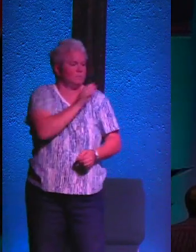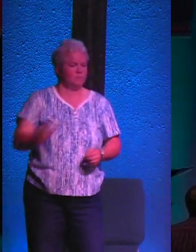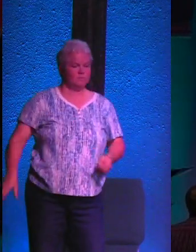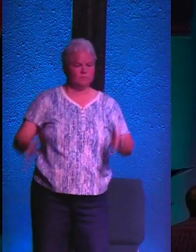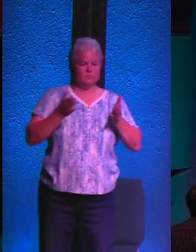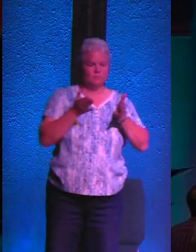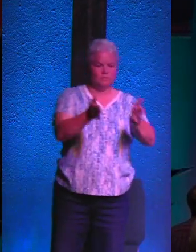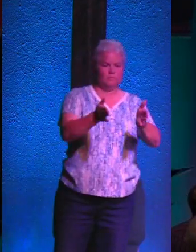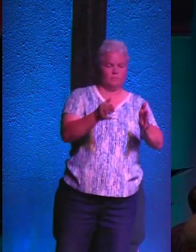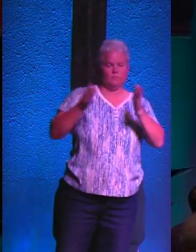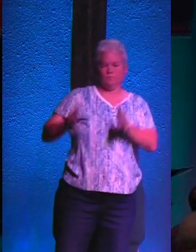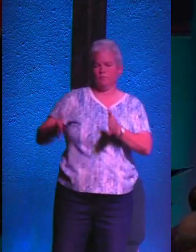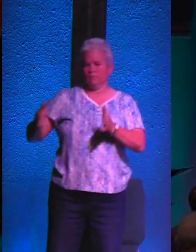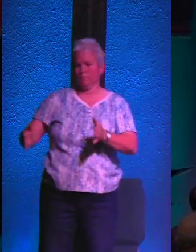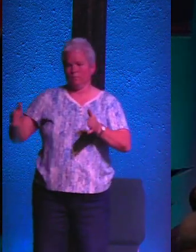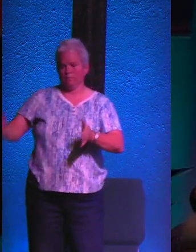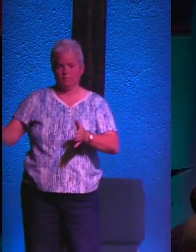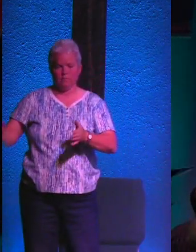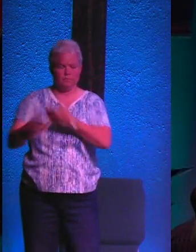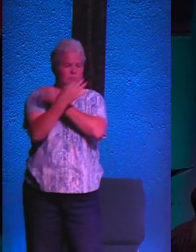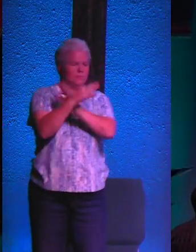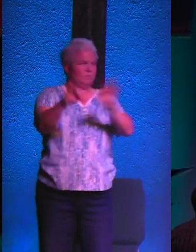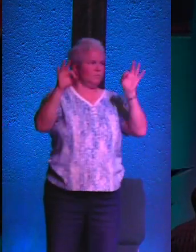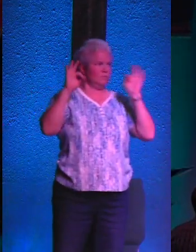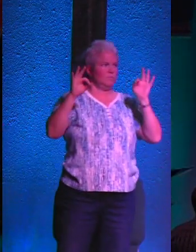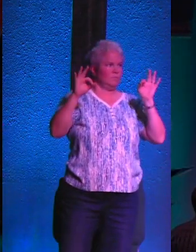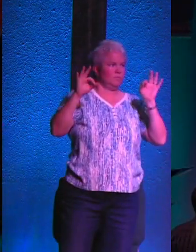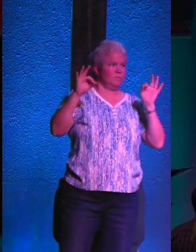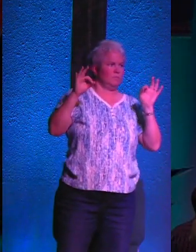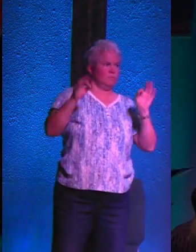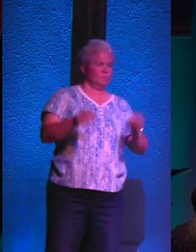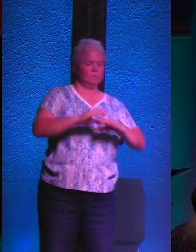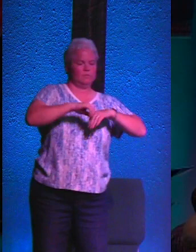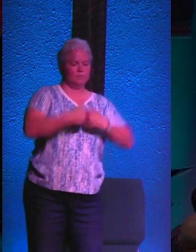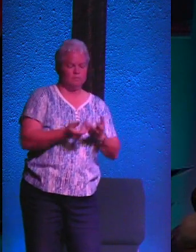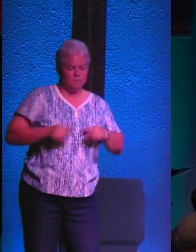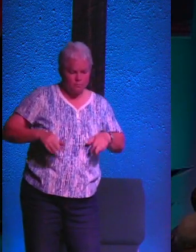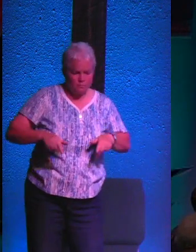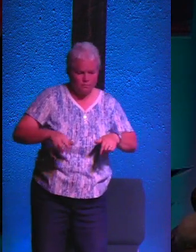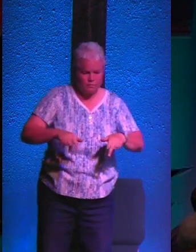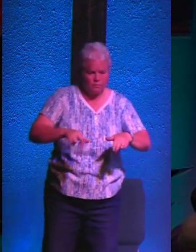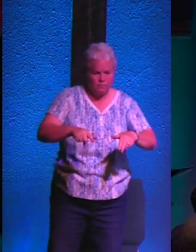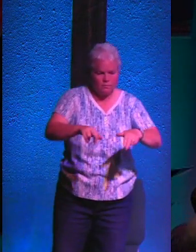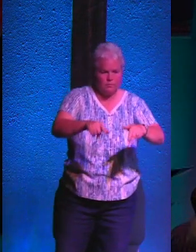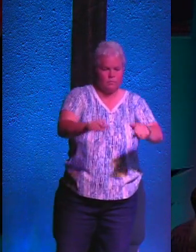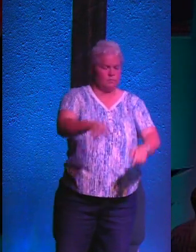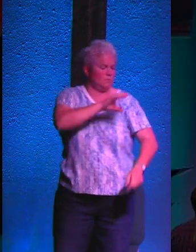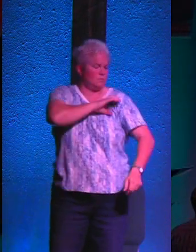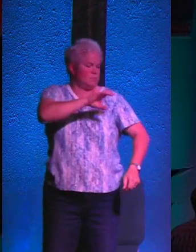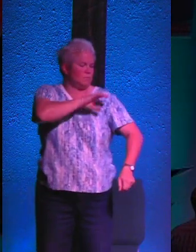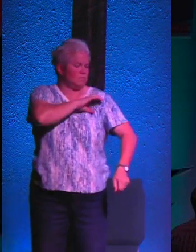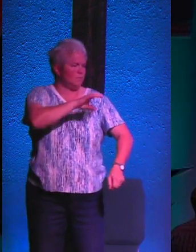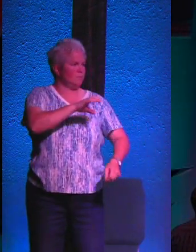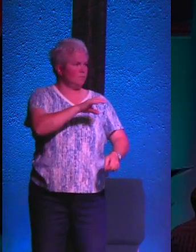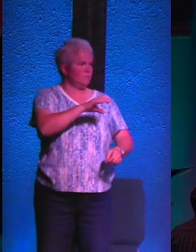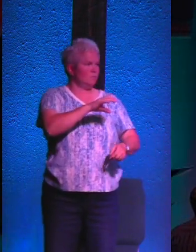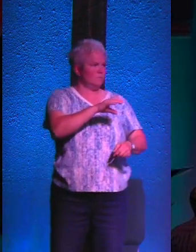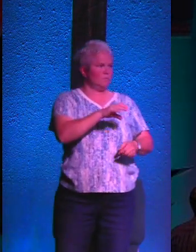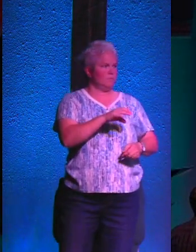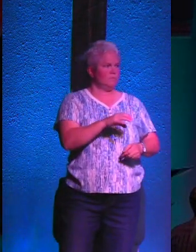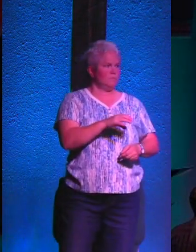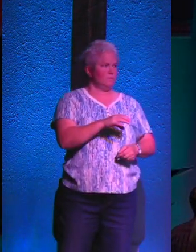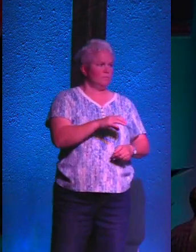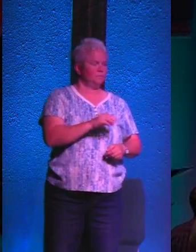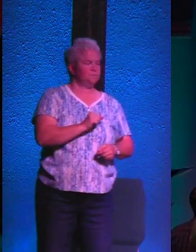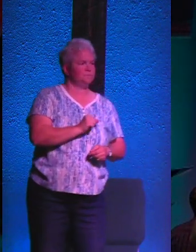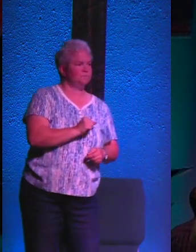Christ came to set us free, and part of that freedom that we gain is how we walk and how we conduct ourselves in life. And we don't abuse